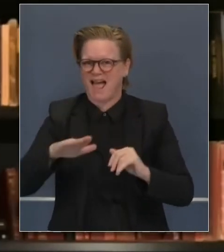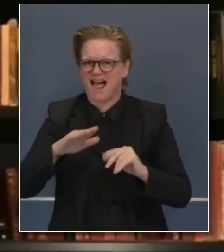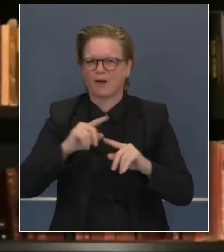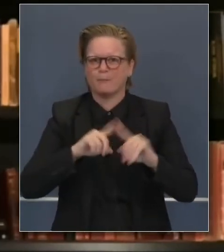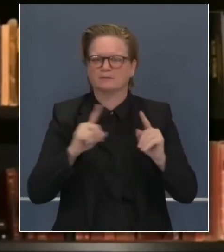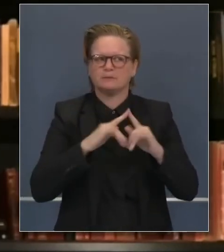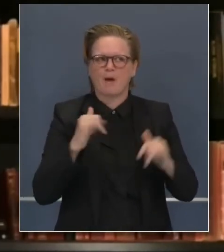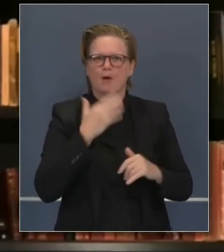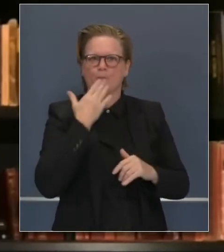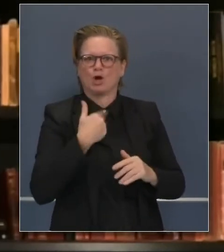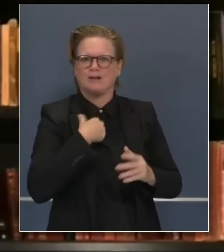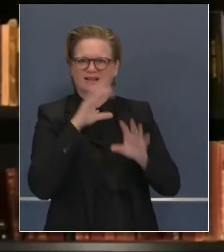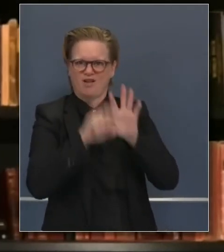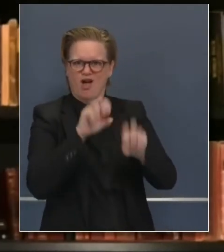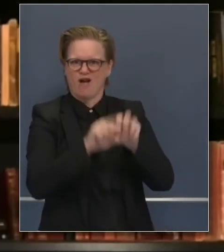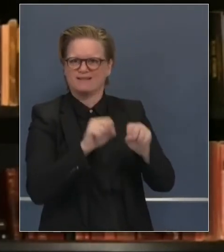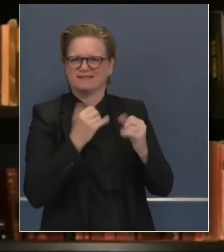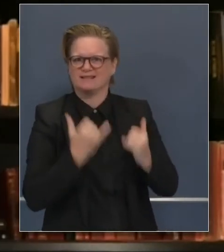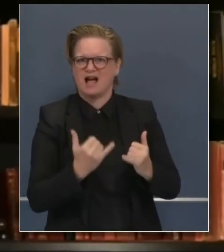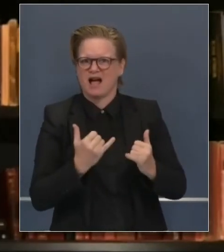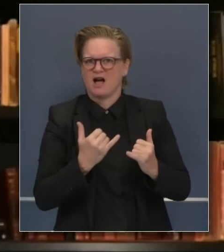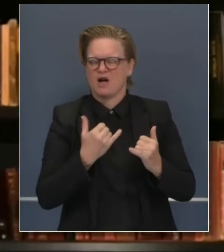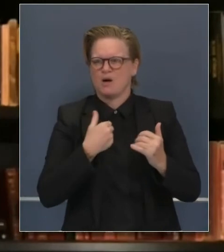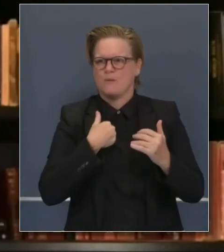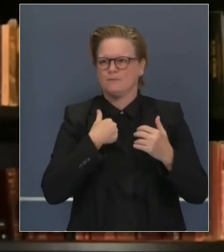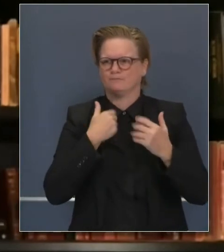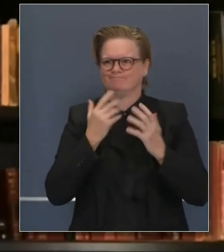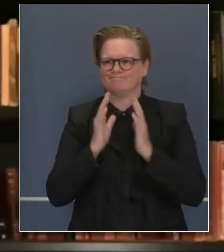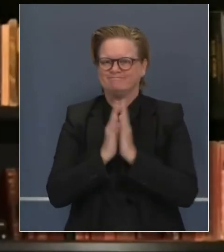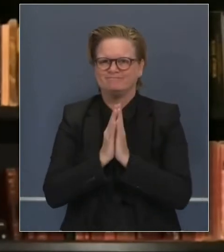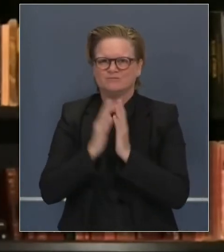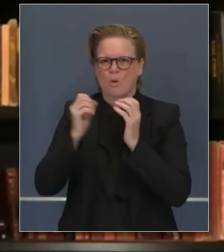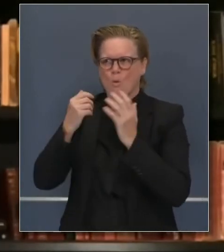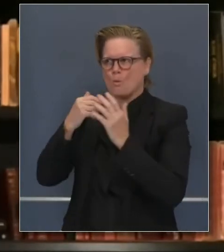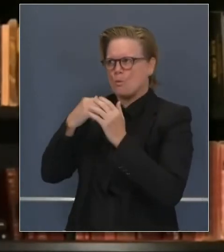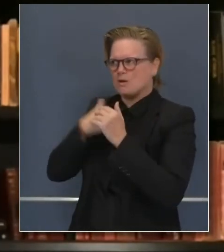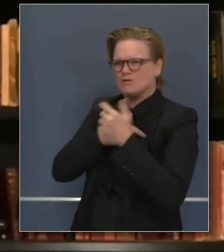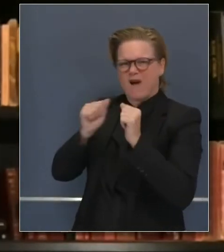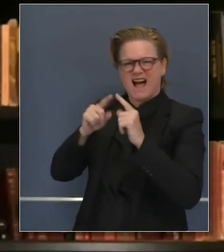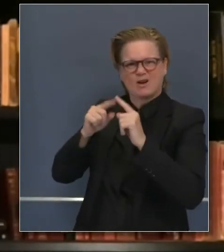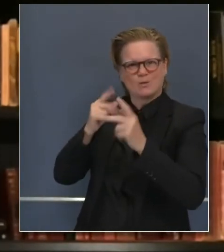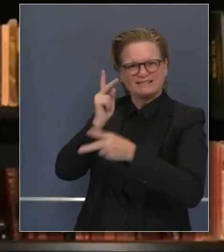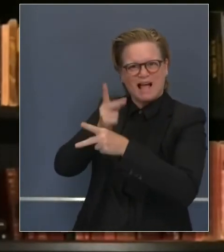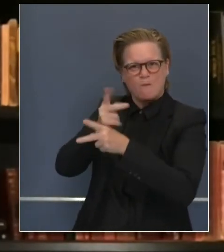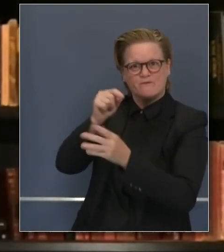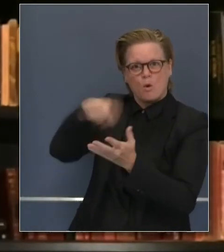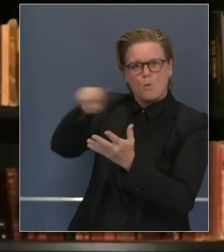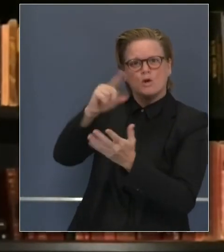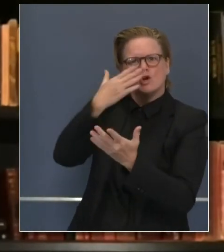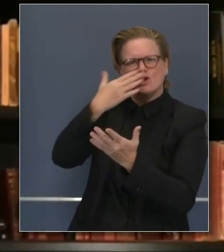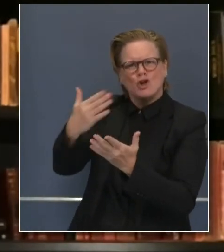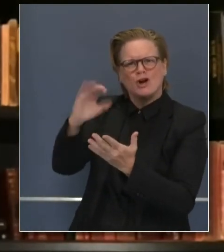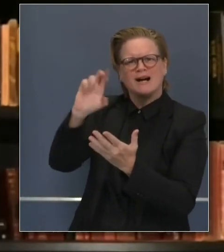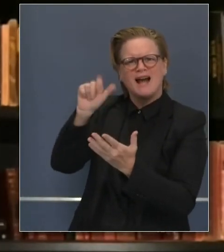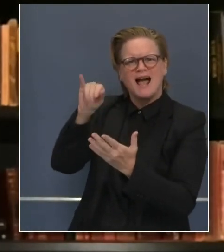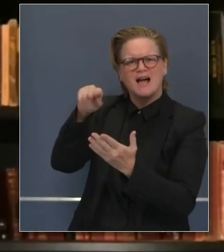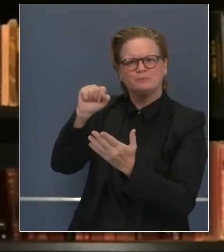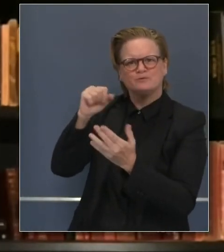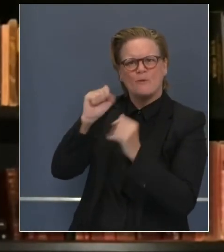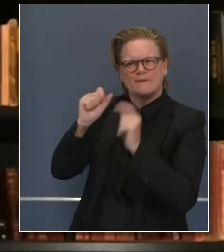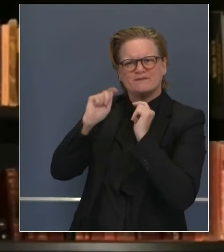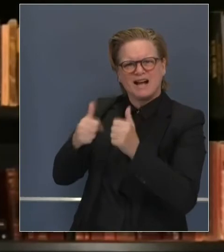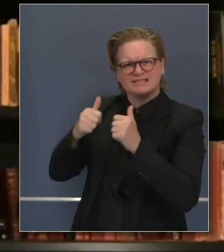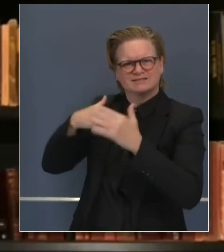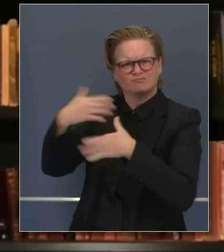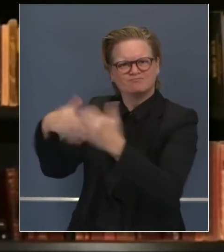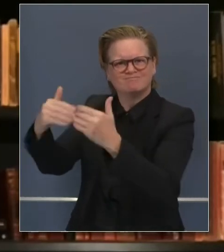want the veracity in terms of the distribution of those funds. As taxpayers, we should expect nothing less against the malfeasance